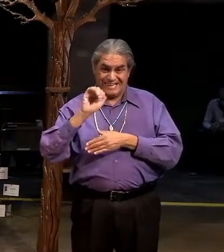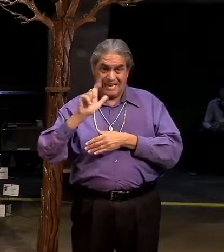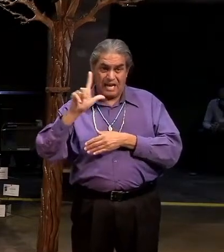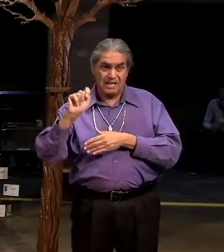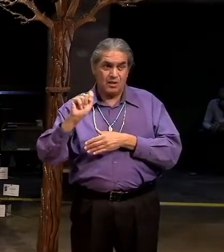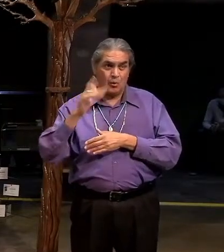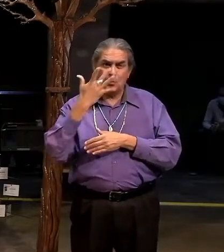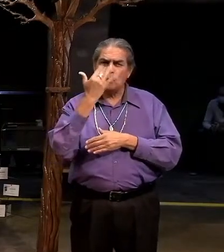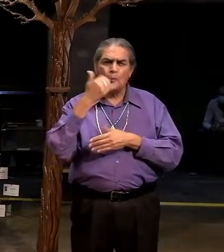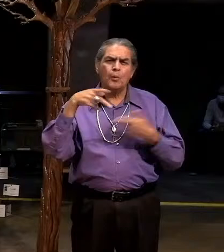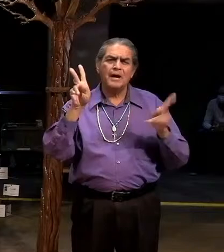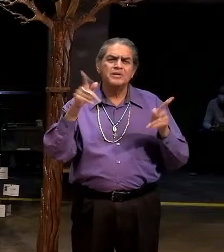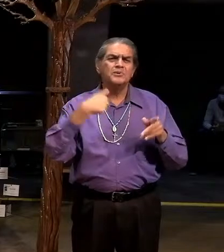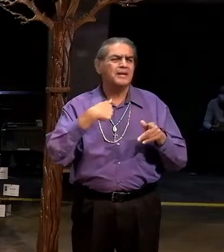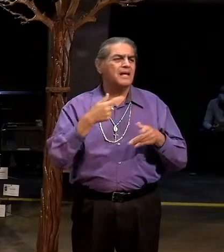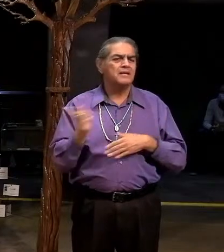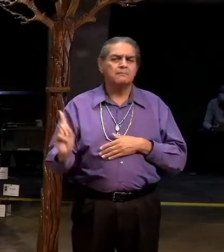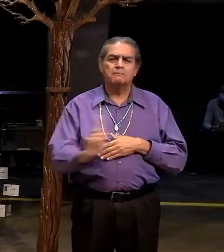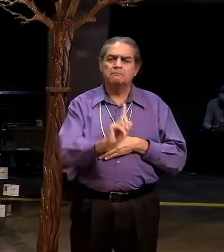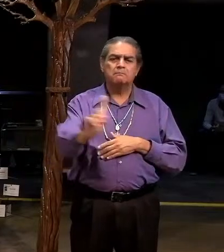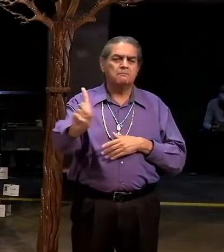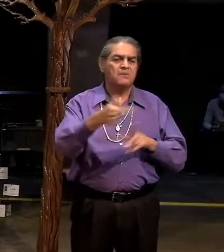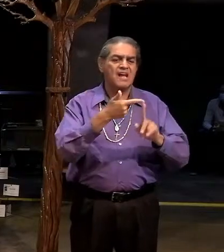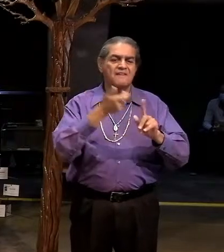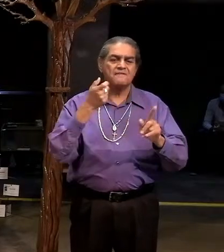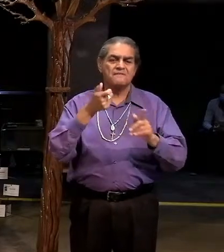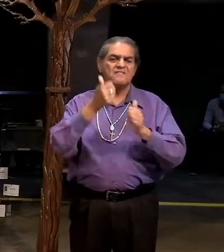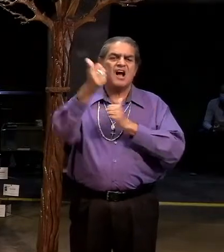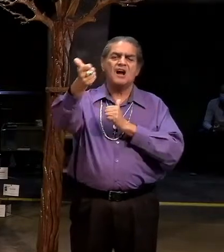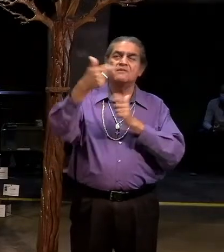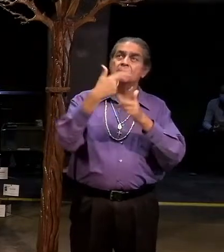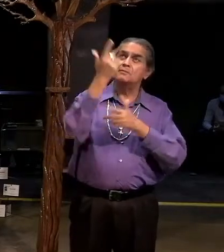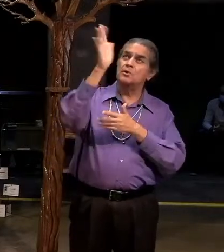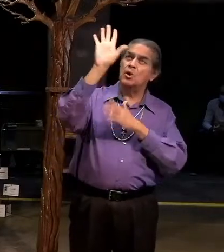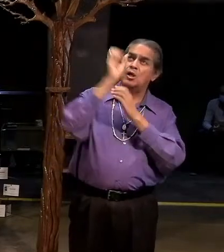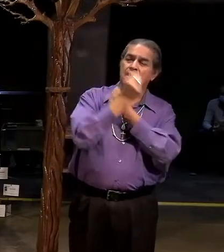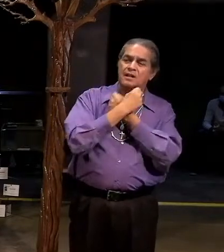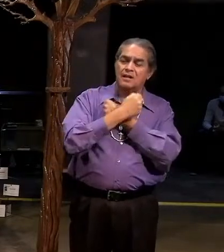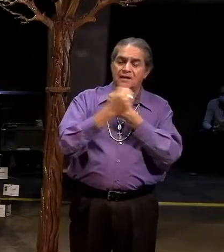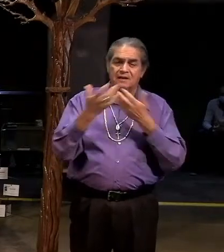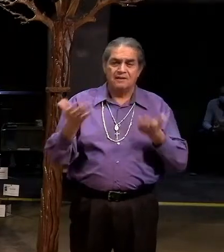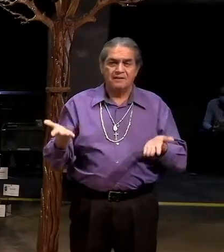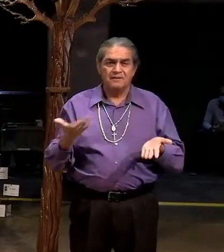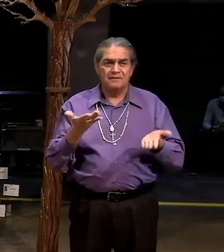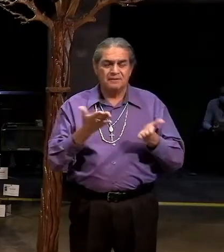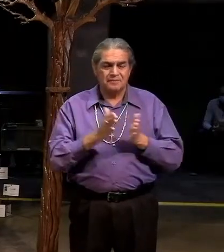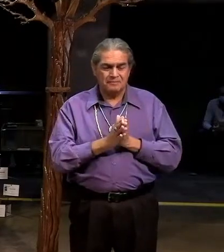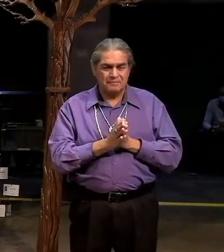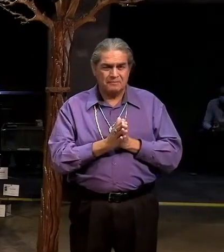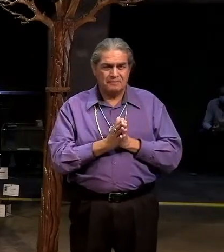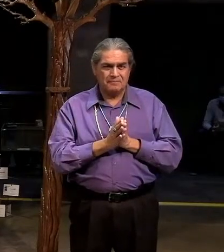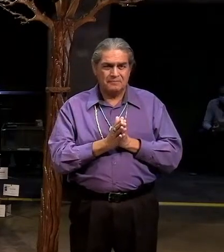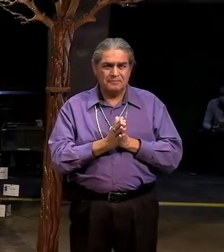us wander far from your love and your ways?